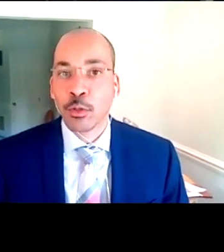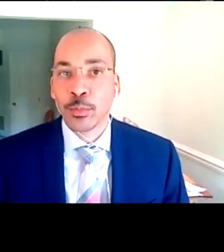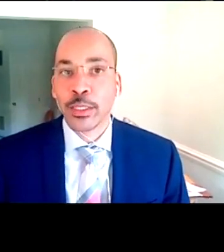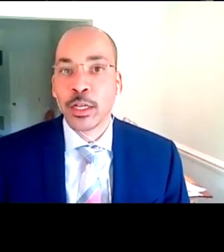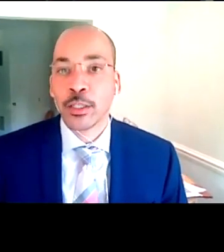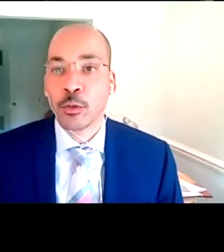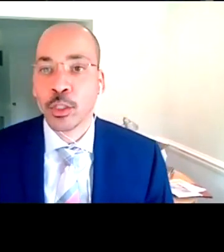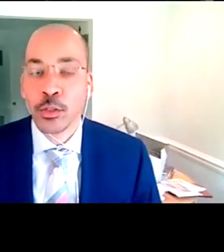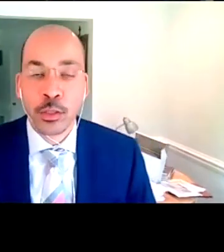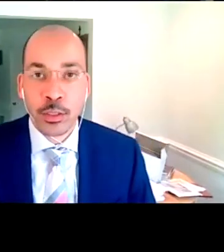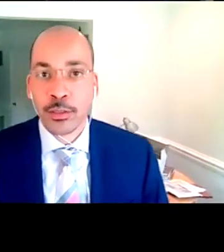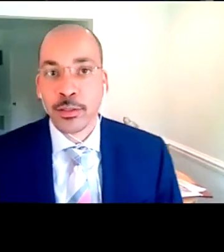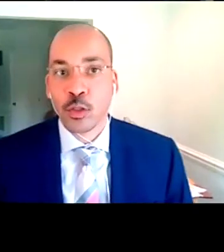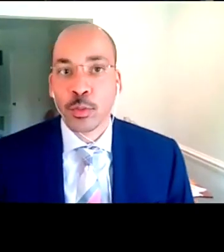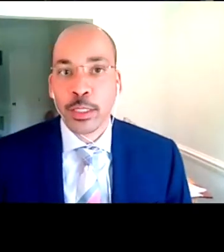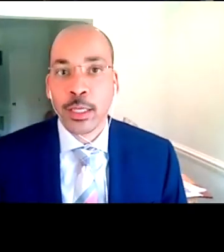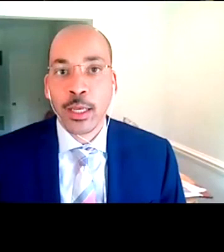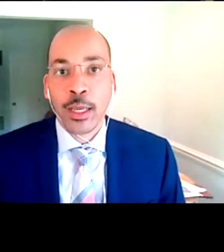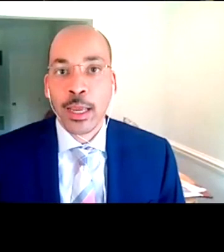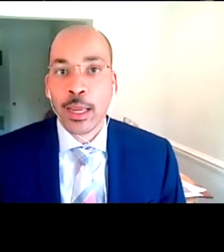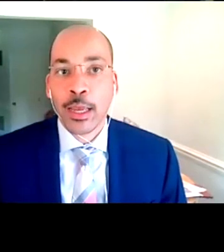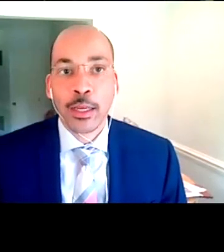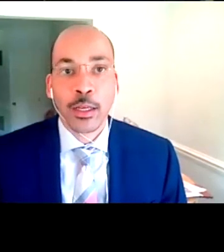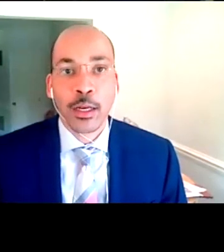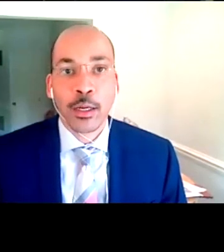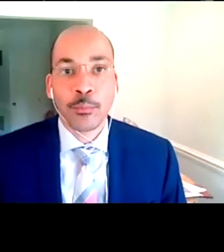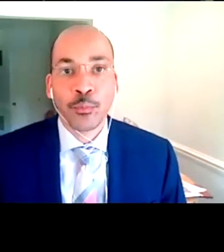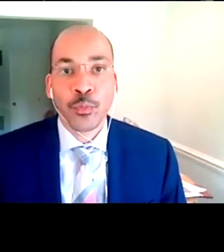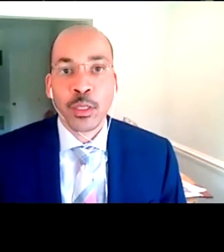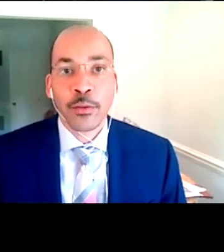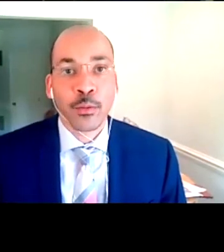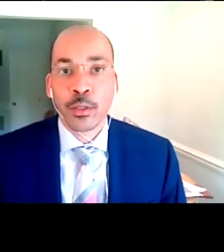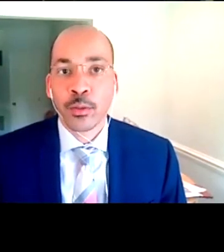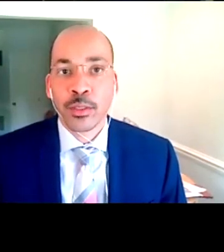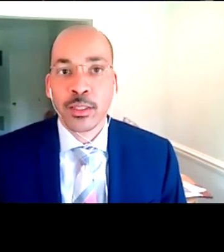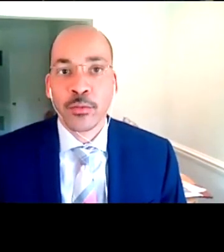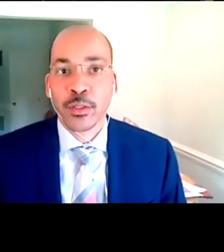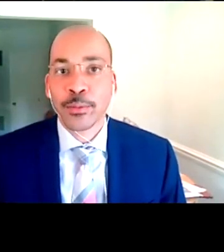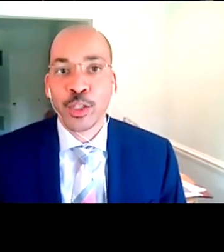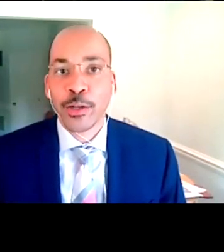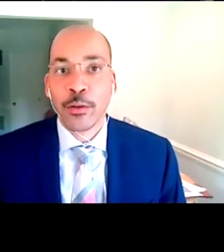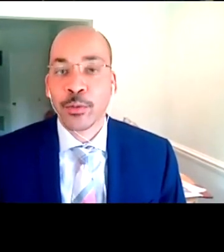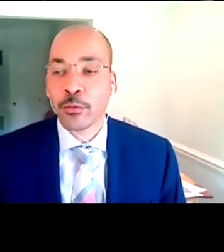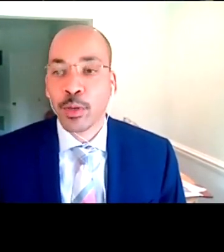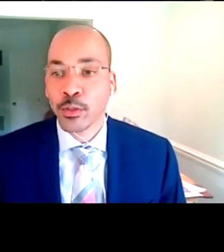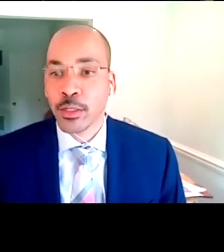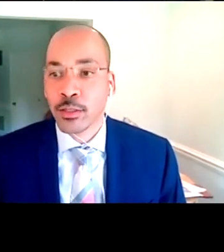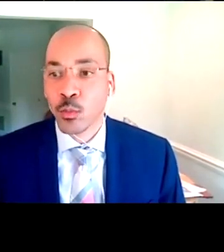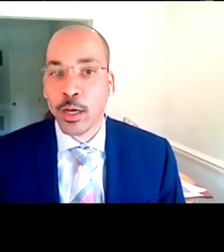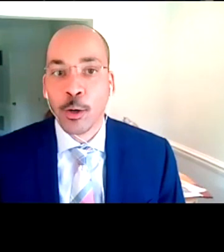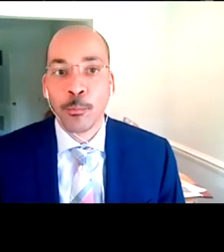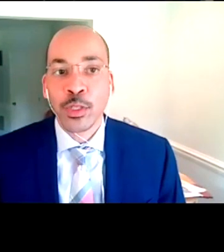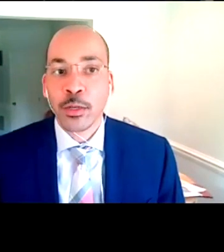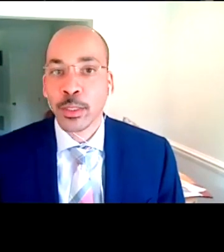that will be you will use a Zoom link, and now, Christina, if you stop sharing, I'll post this